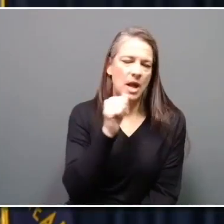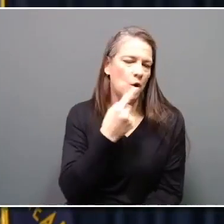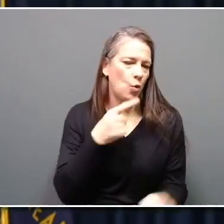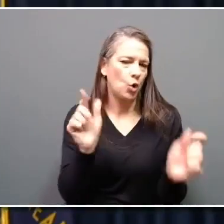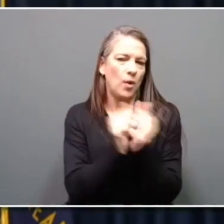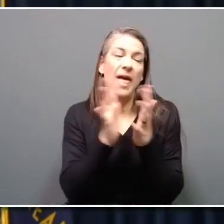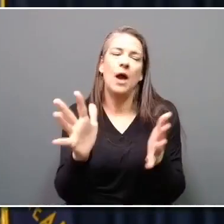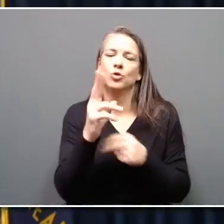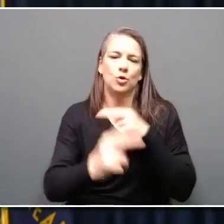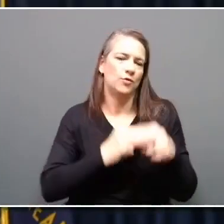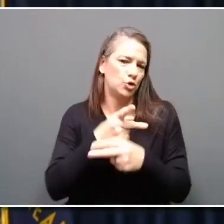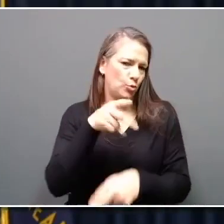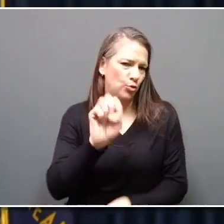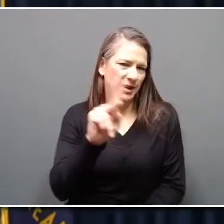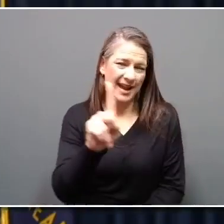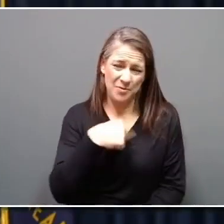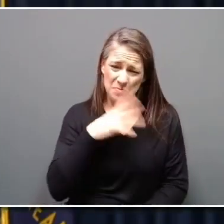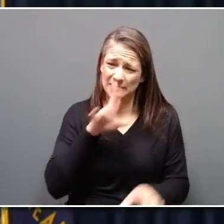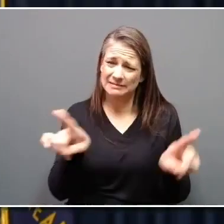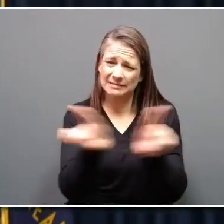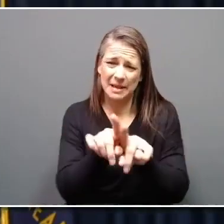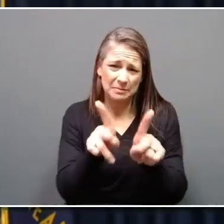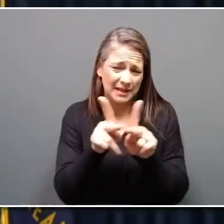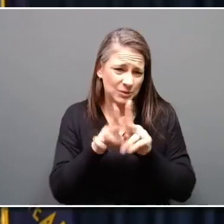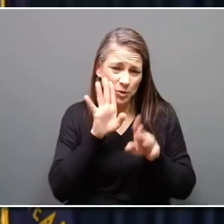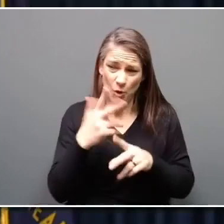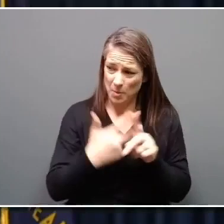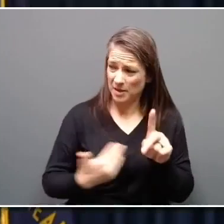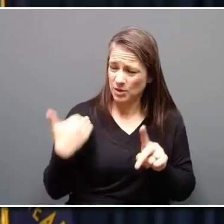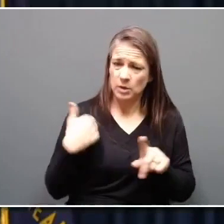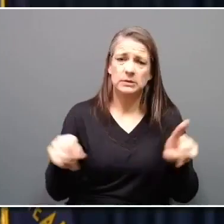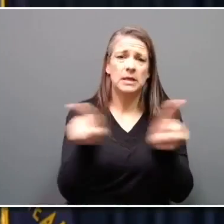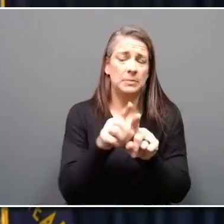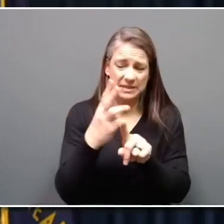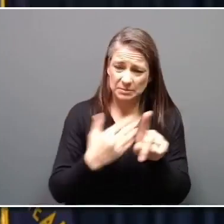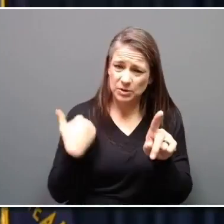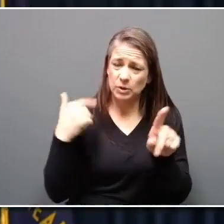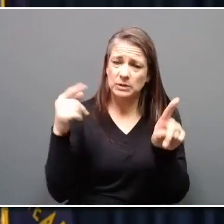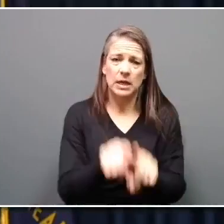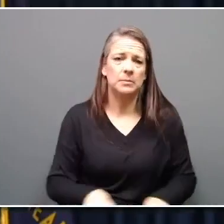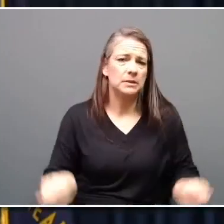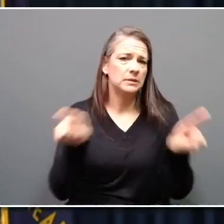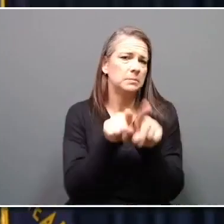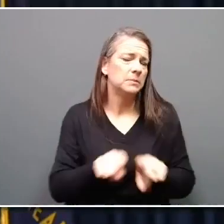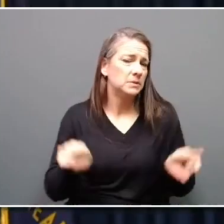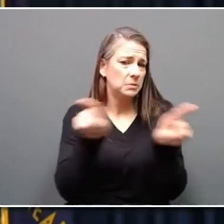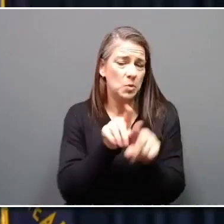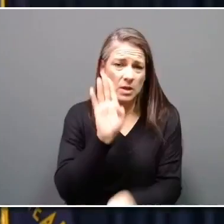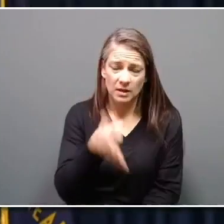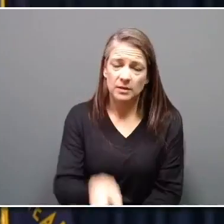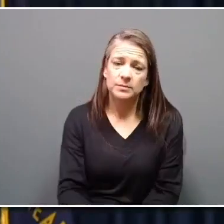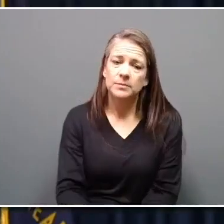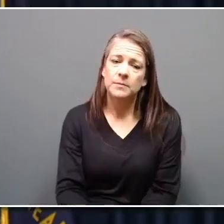pre-K. We're going to be in the same spot we were 3 months ago, 6 months ago, and 9 months ago. We're also really going to have to figure out how to